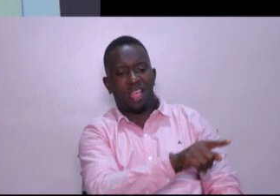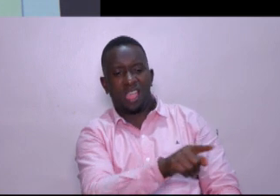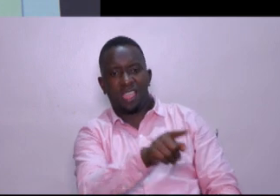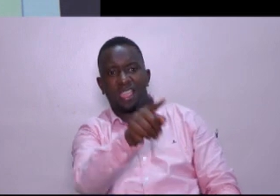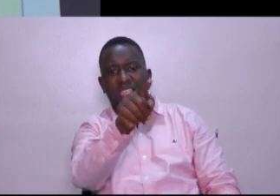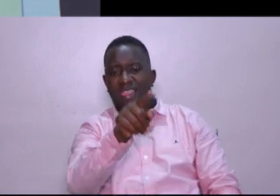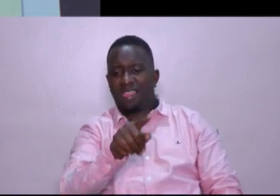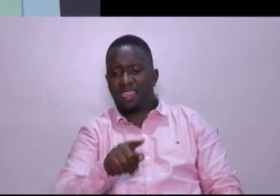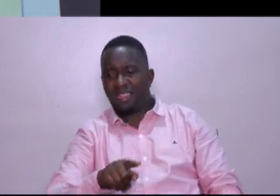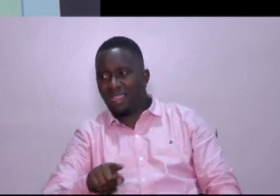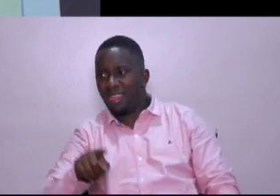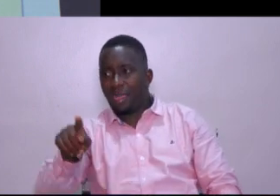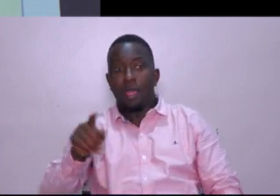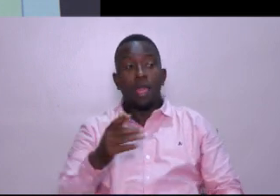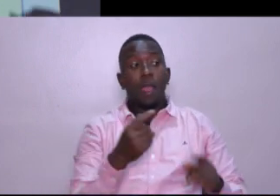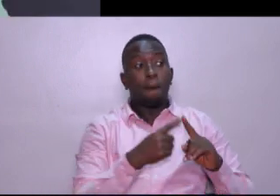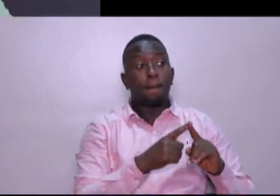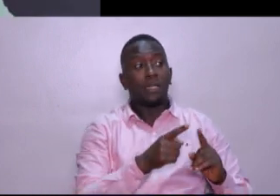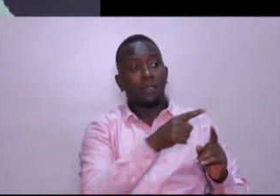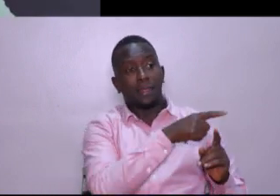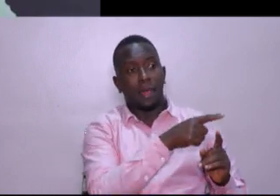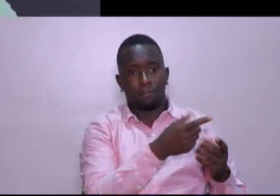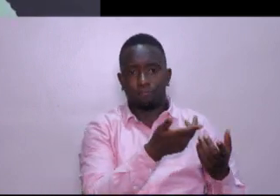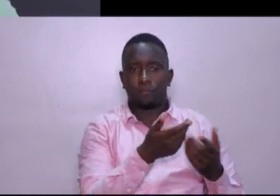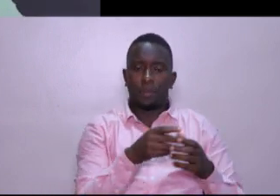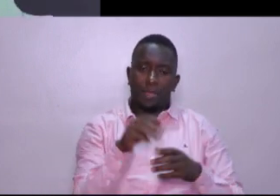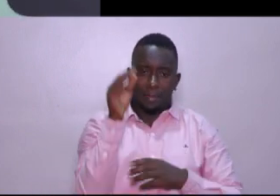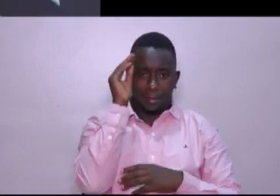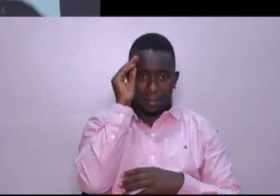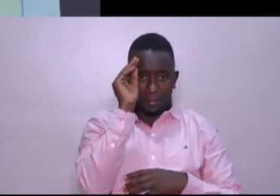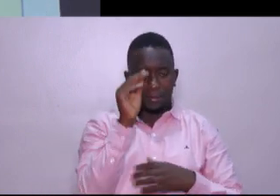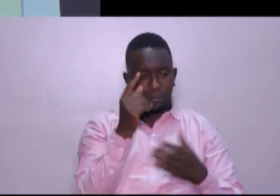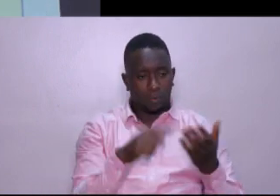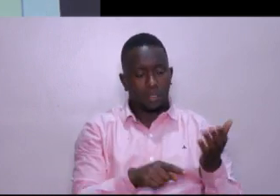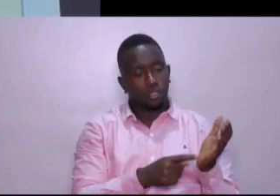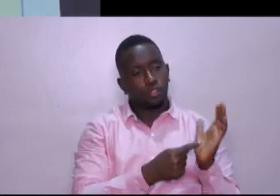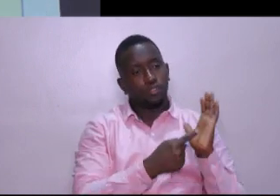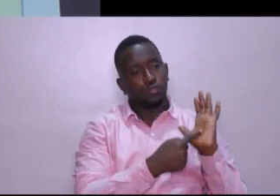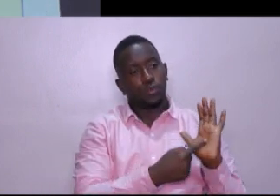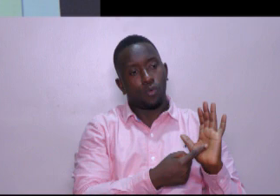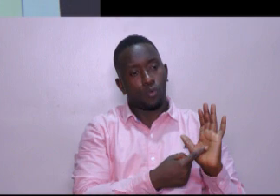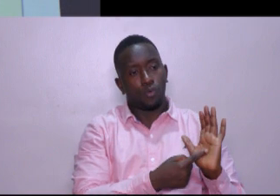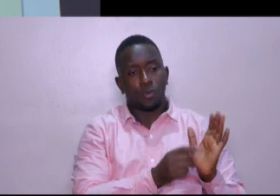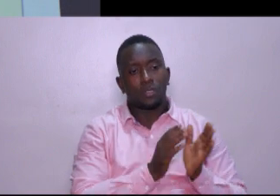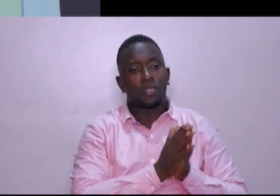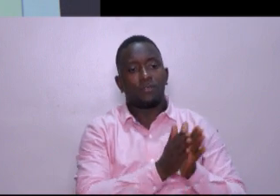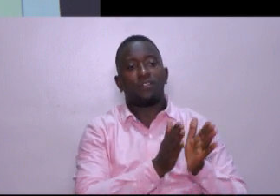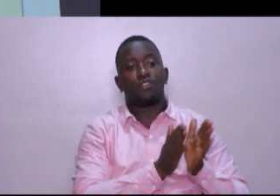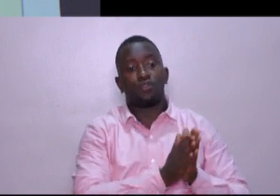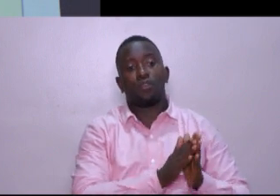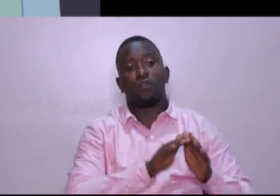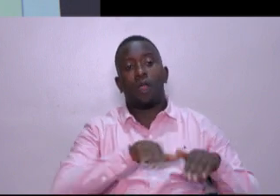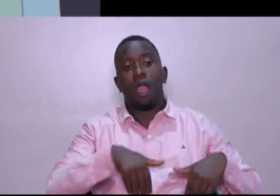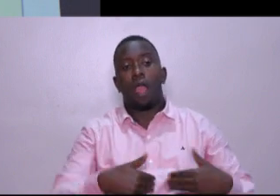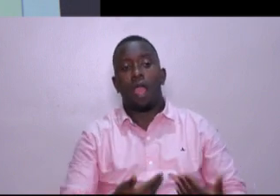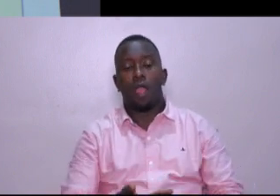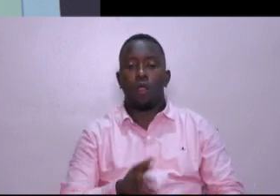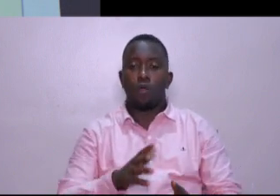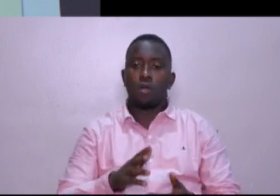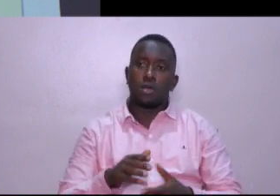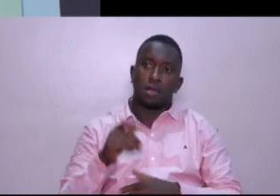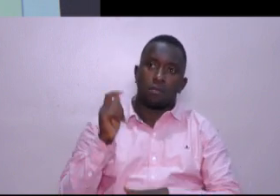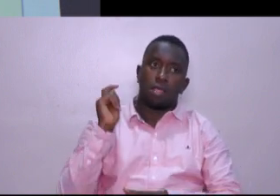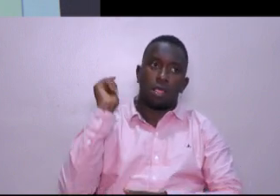here is reading the definition of sprinkler irrigation. Why? Because we